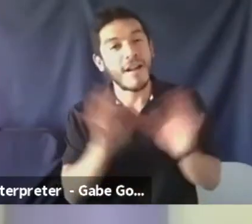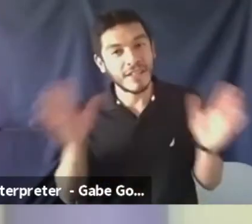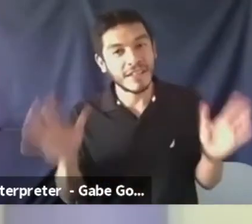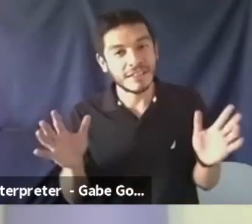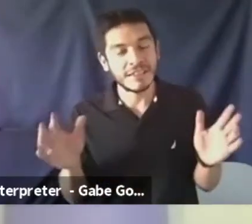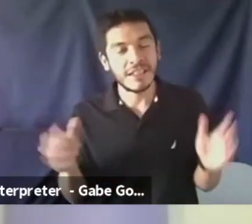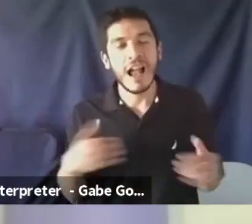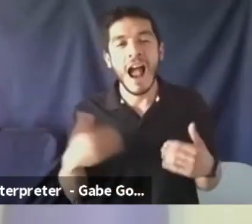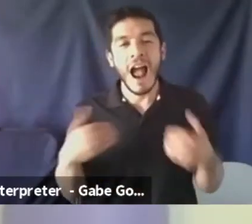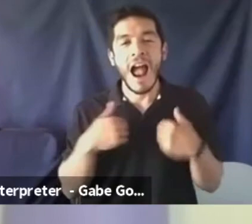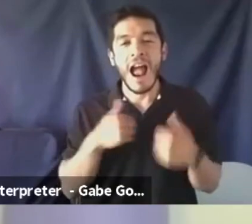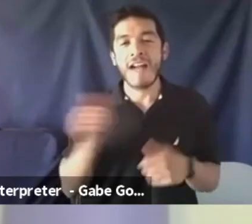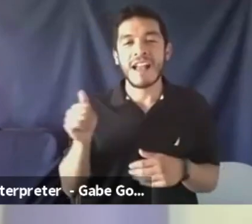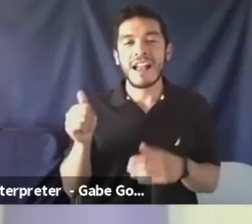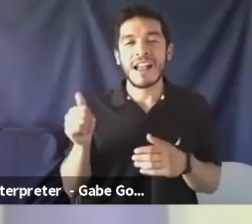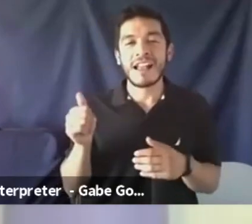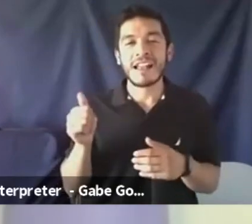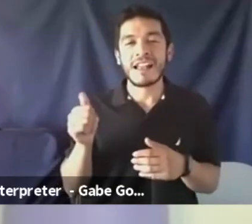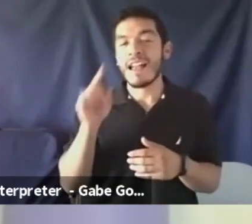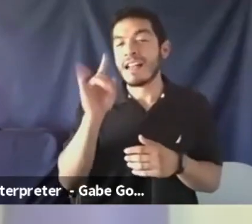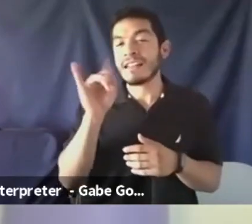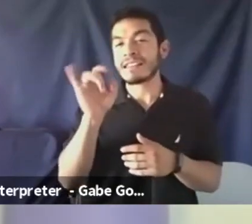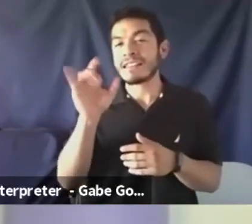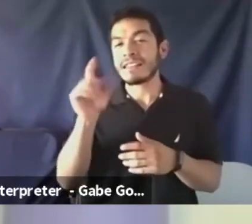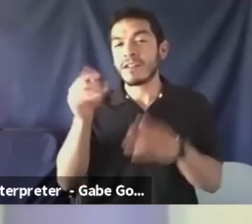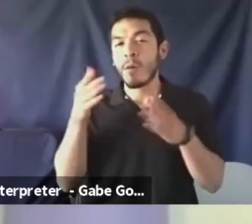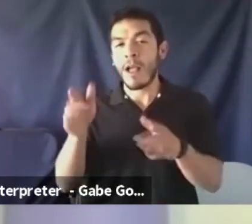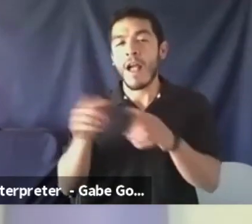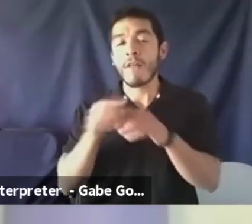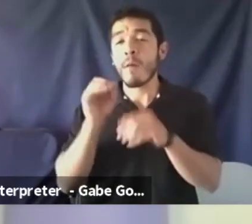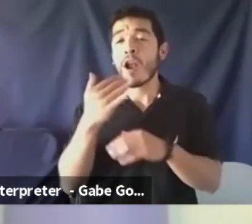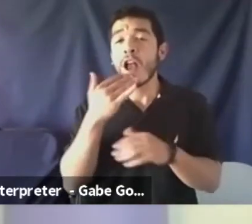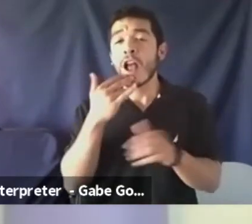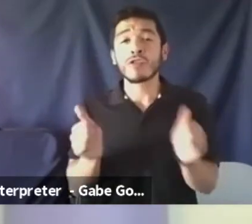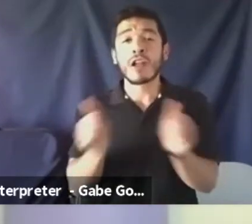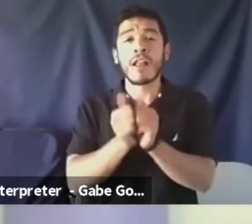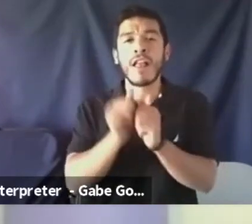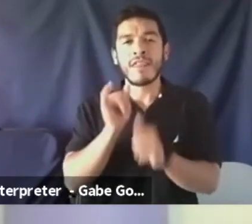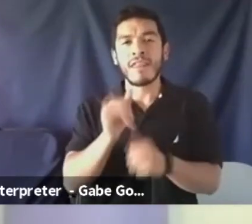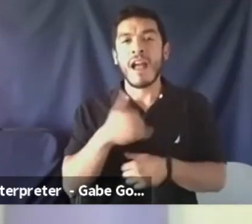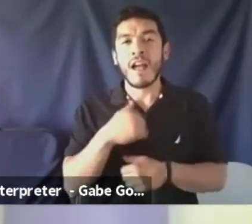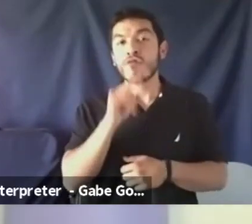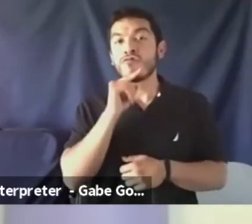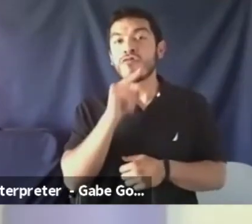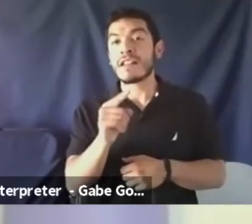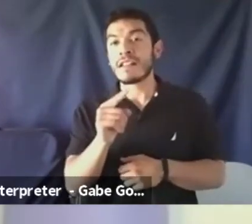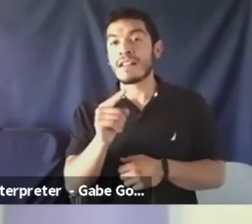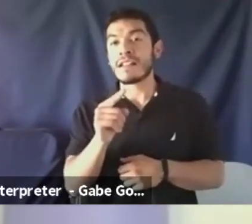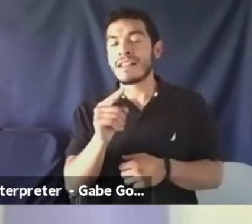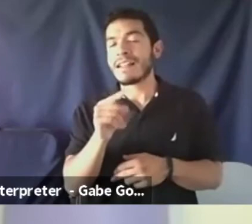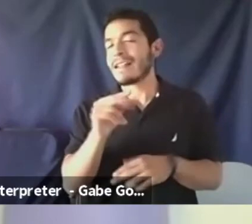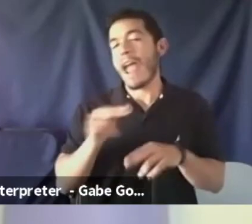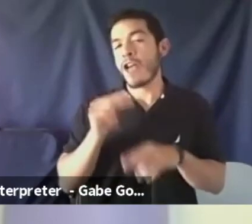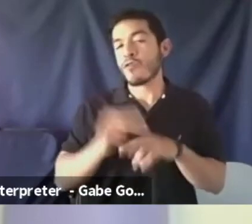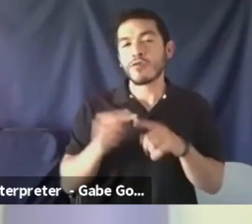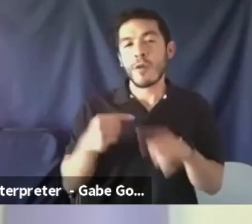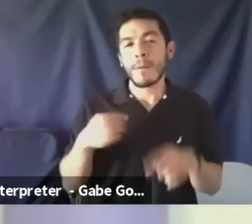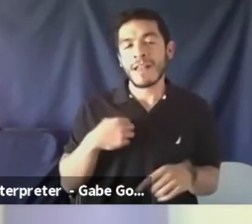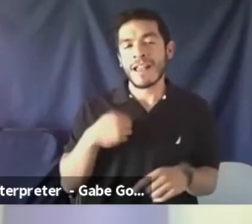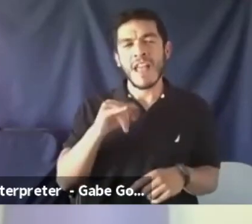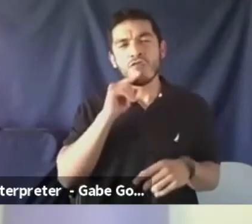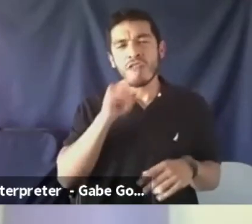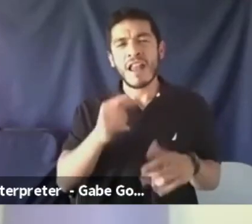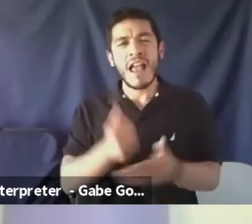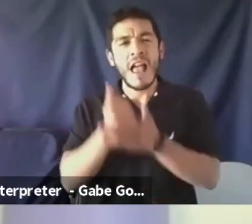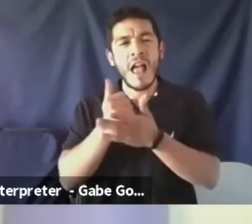I have a distinct way of putting colors together that have really that is just innate and natural to me, that has really helped and informed the way